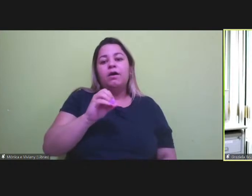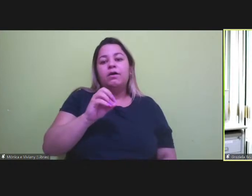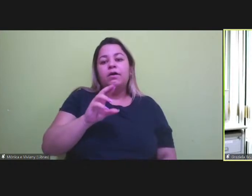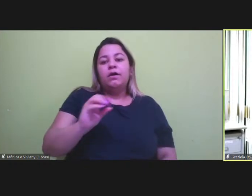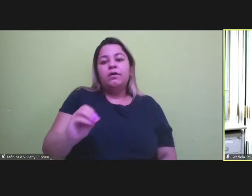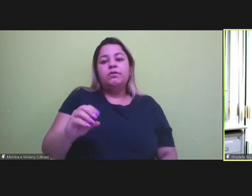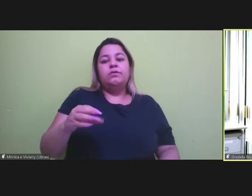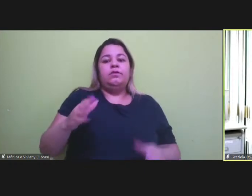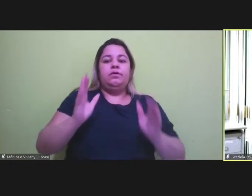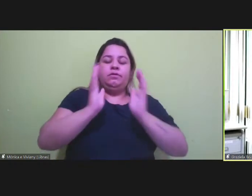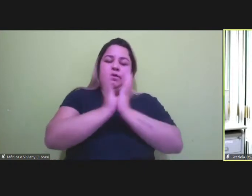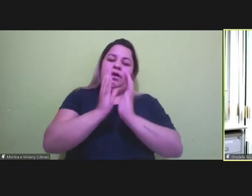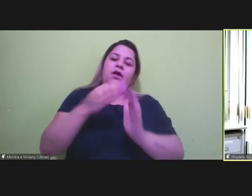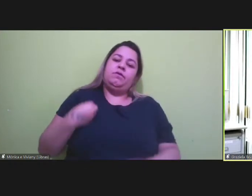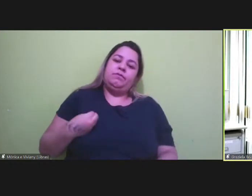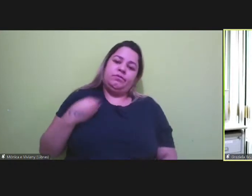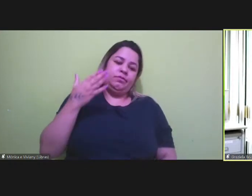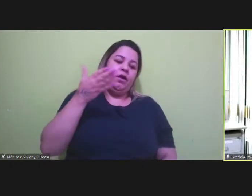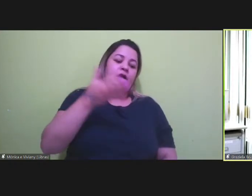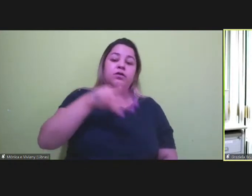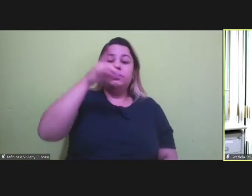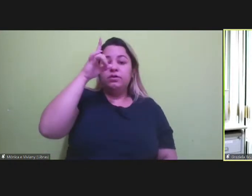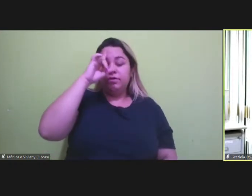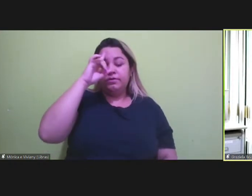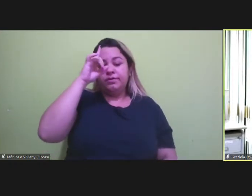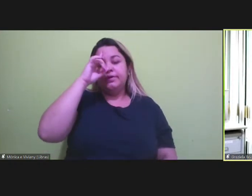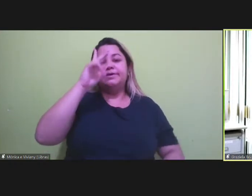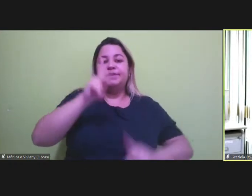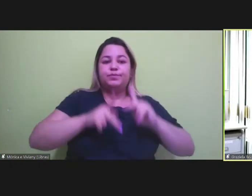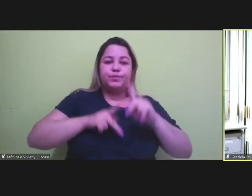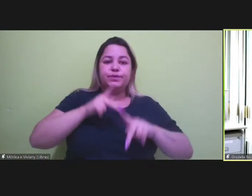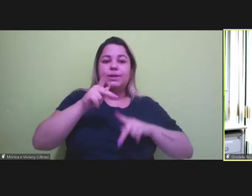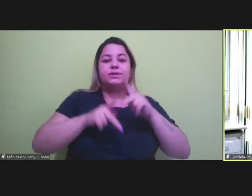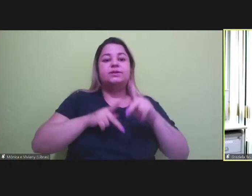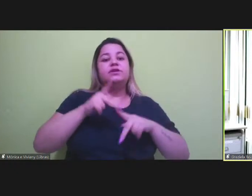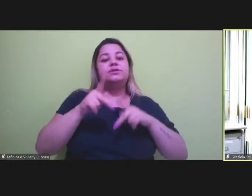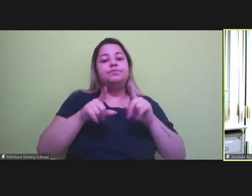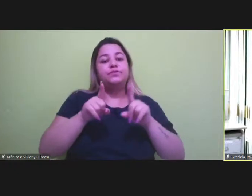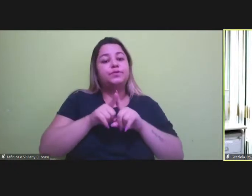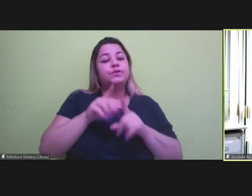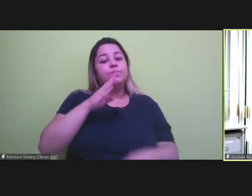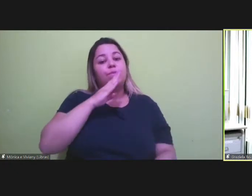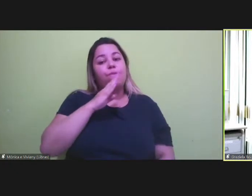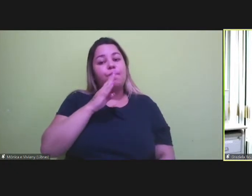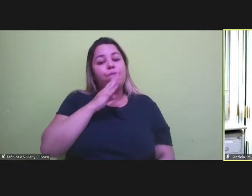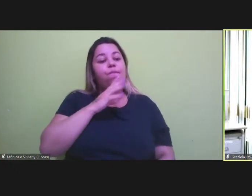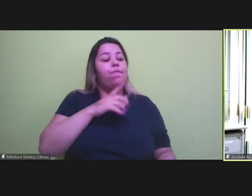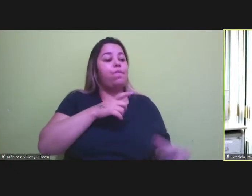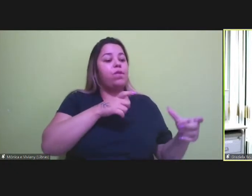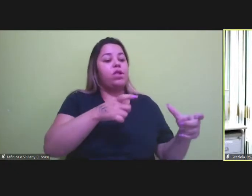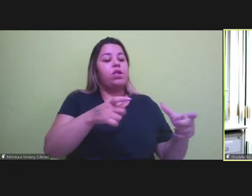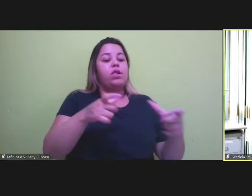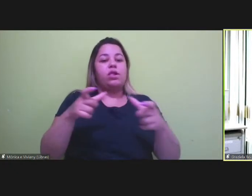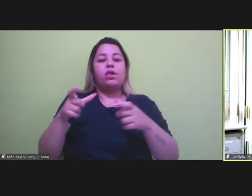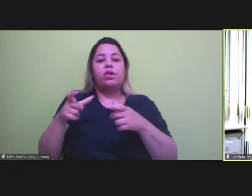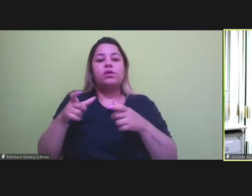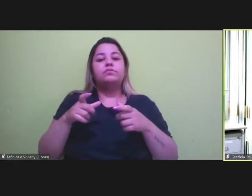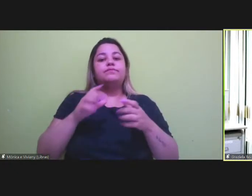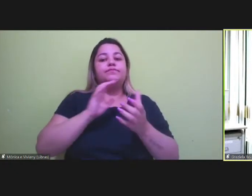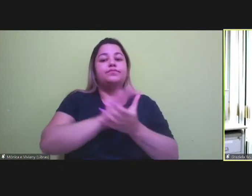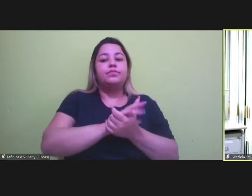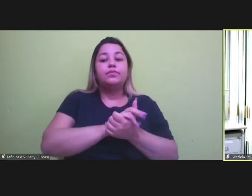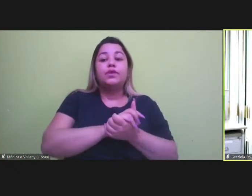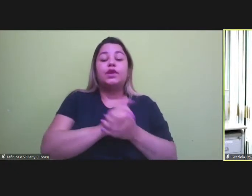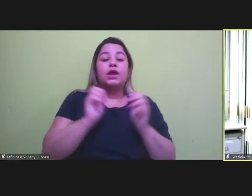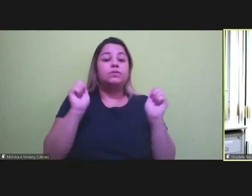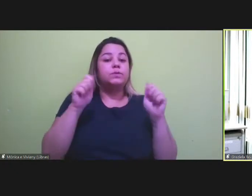this possibility of the teams being present in the day-to-day basis of the population, meeting the spaces, knowing